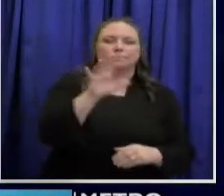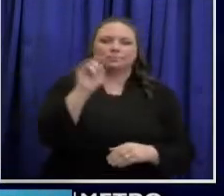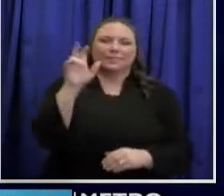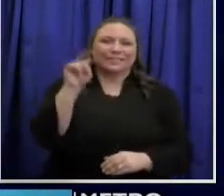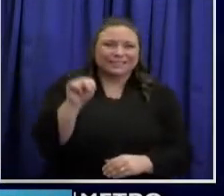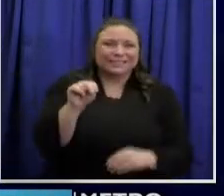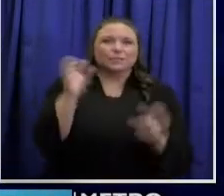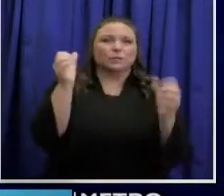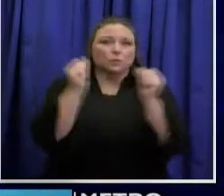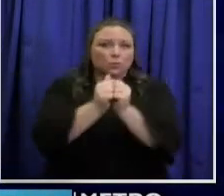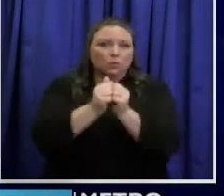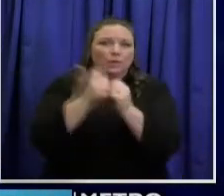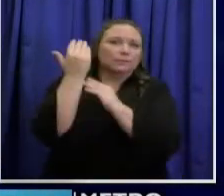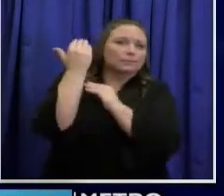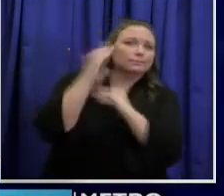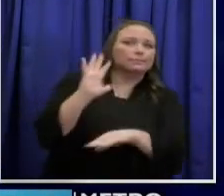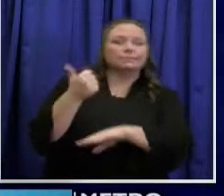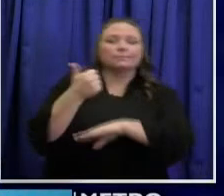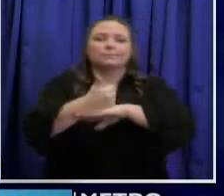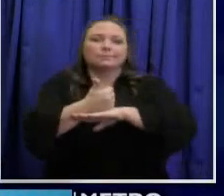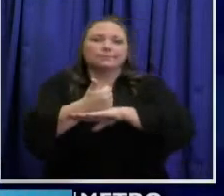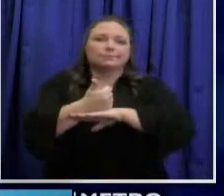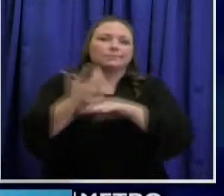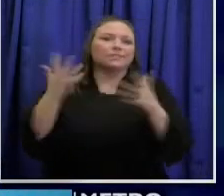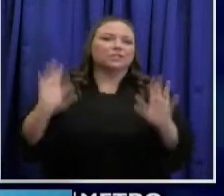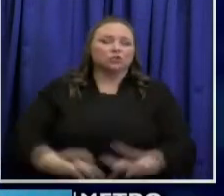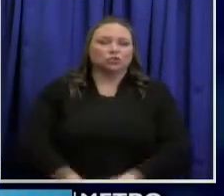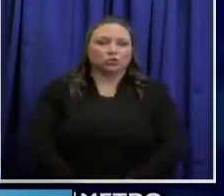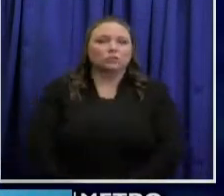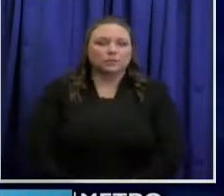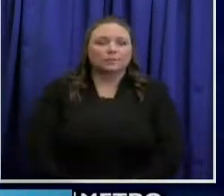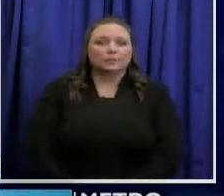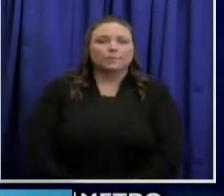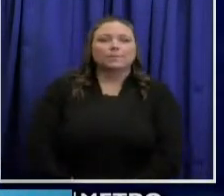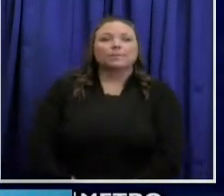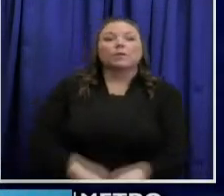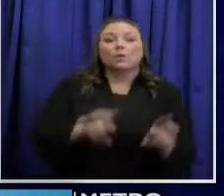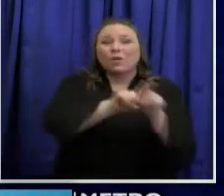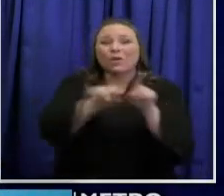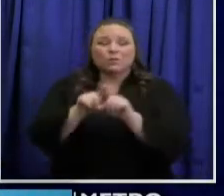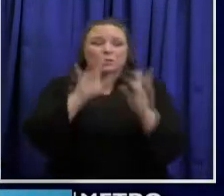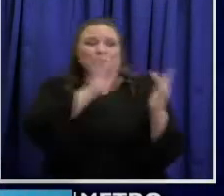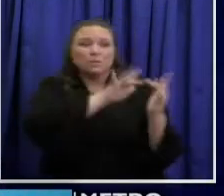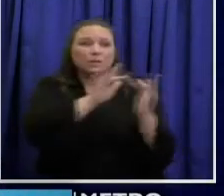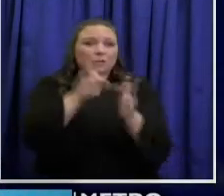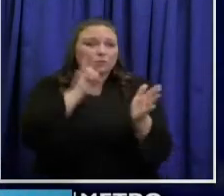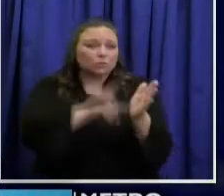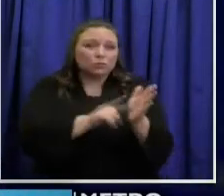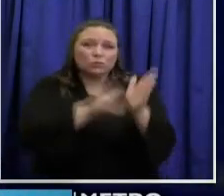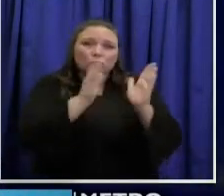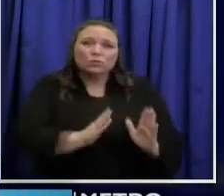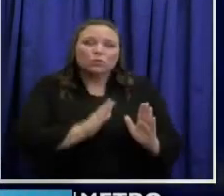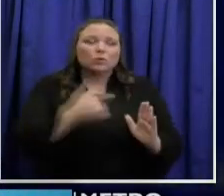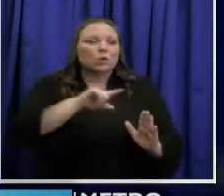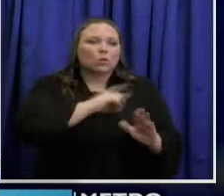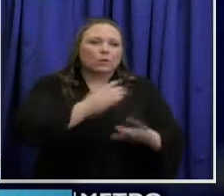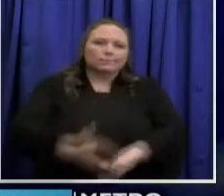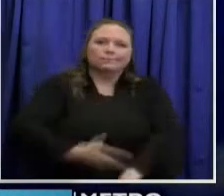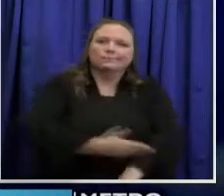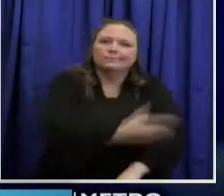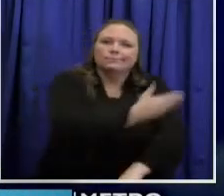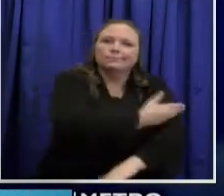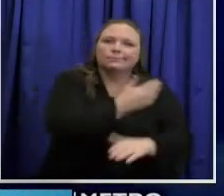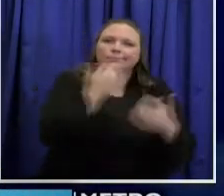with restrictions that we have implemented. And then with contact tracing, we're always trying to make it better and to